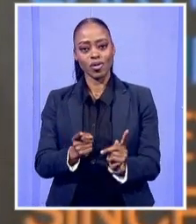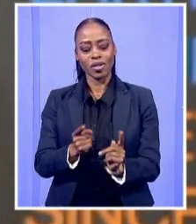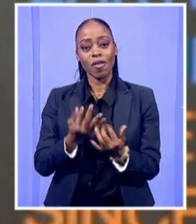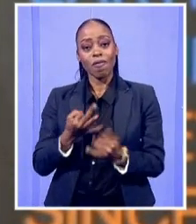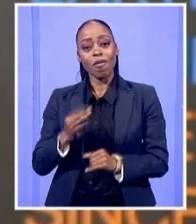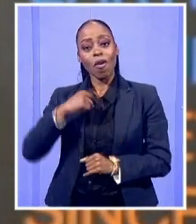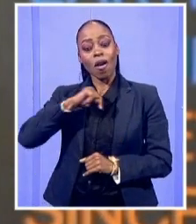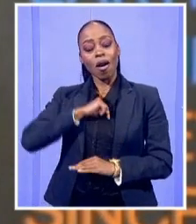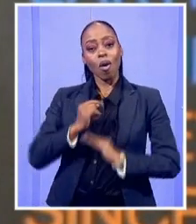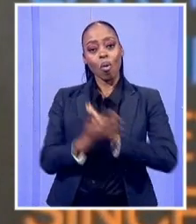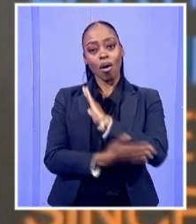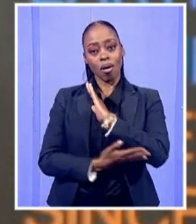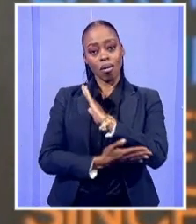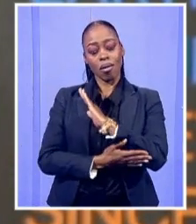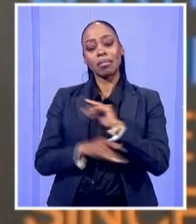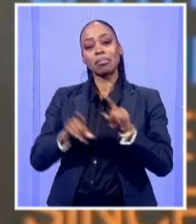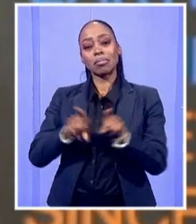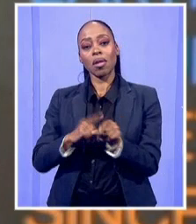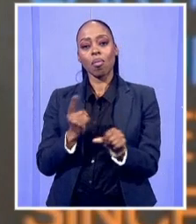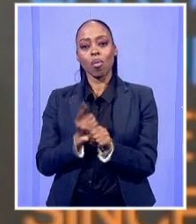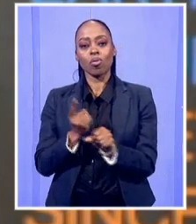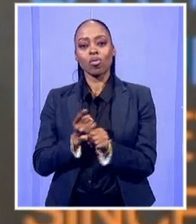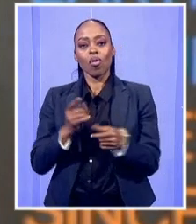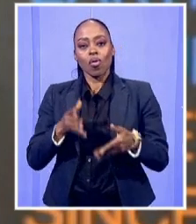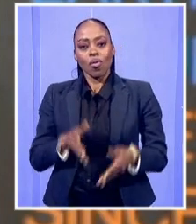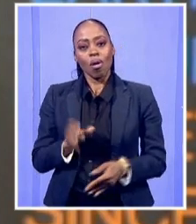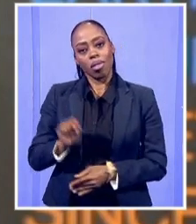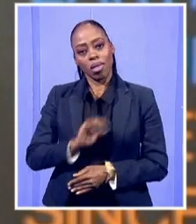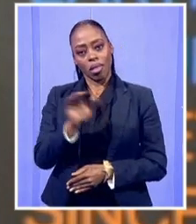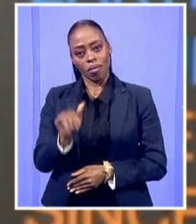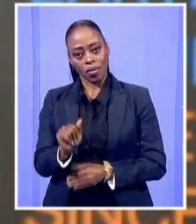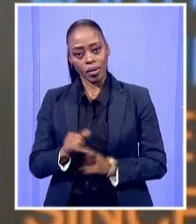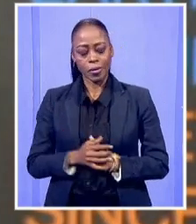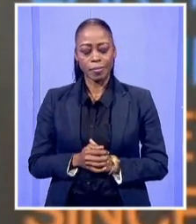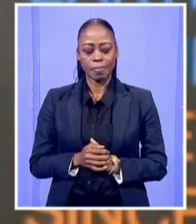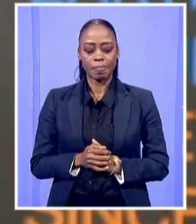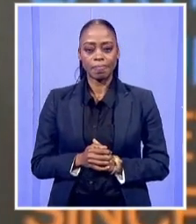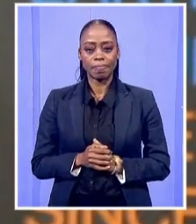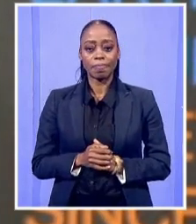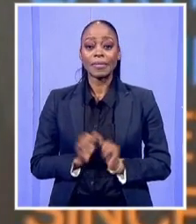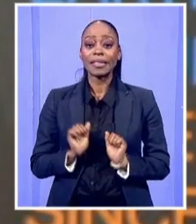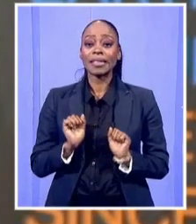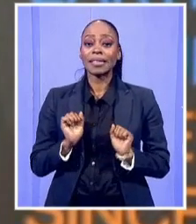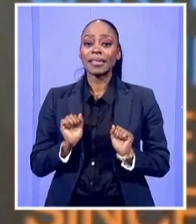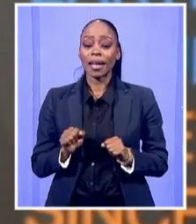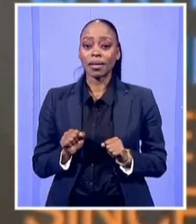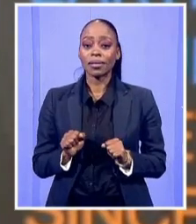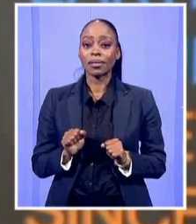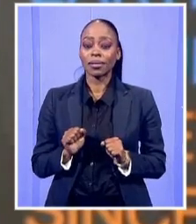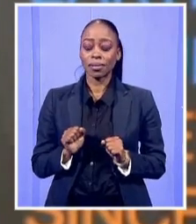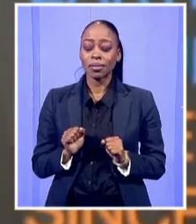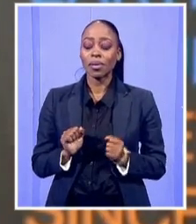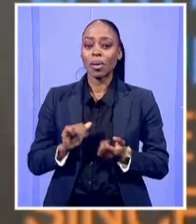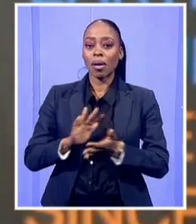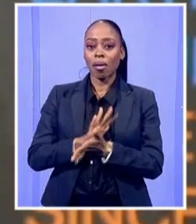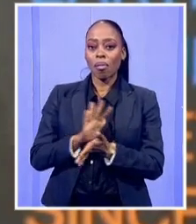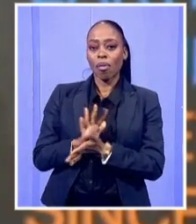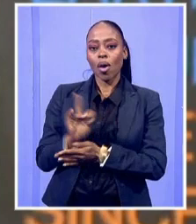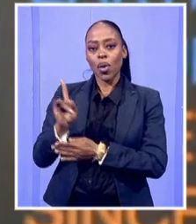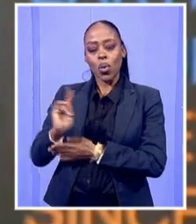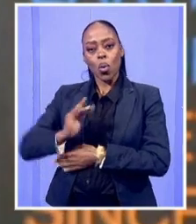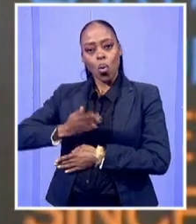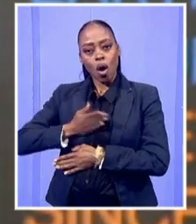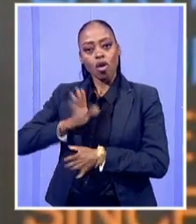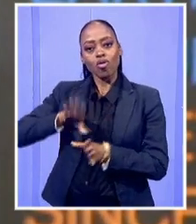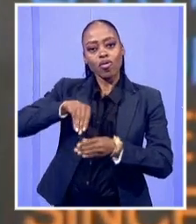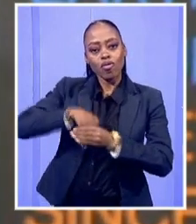country and indeed on our continent as well. It does underscore your desire to continue to play a part in